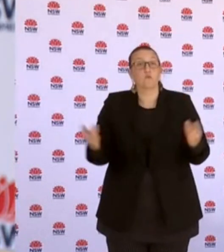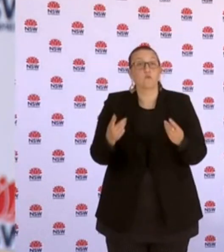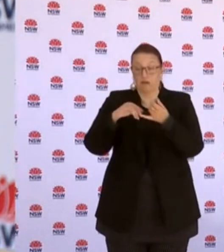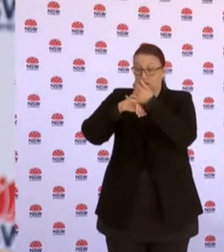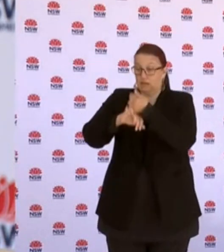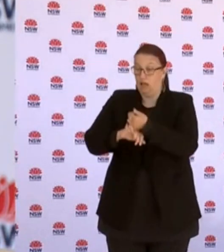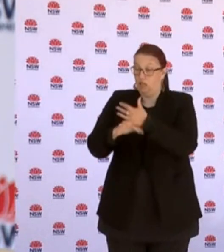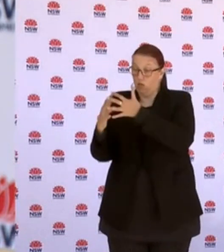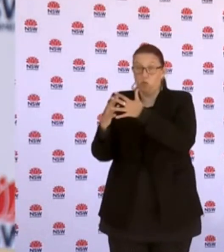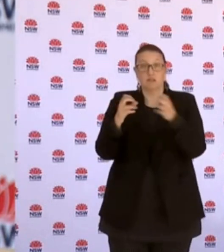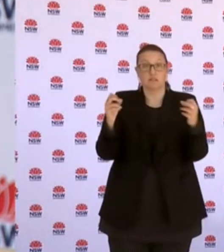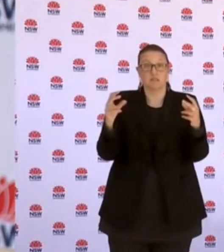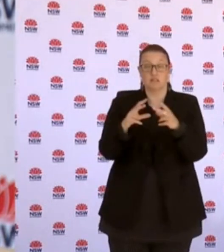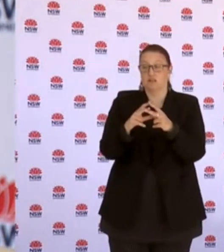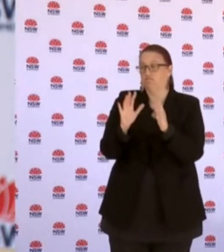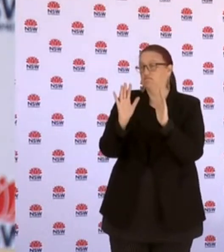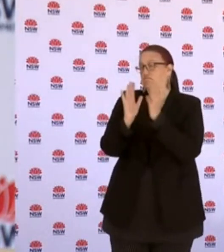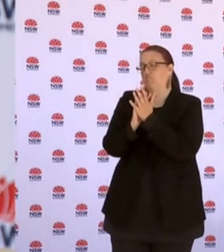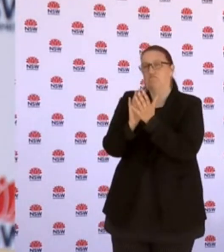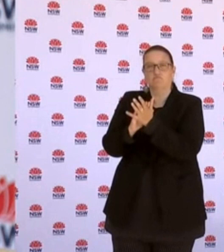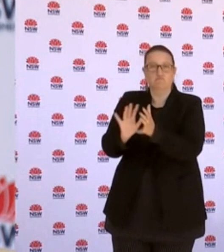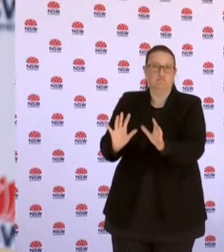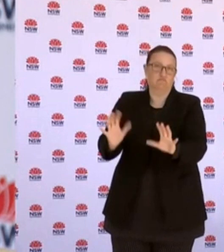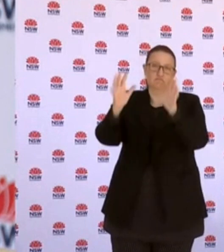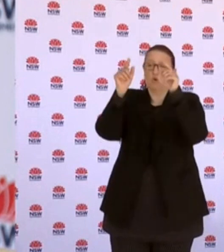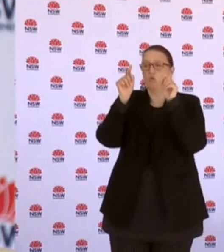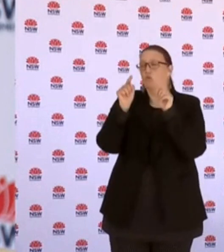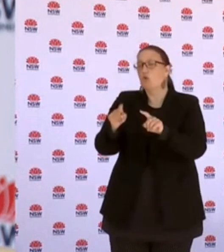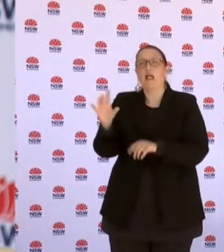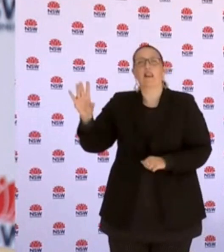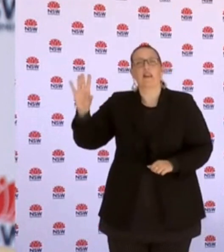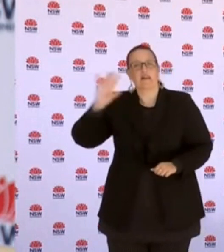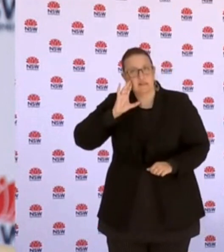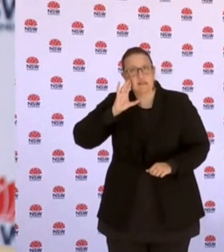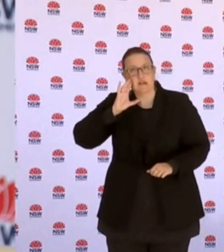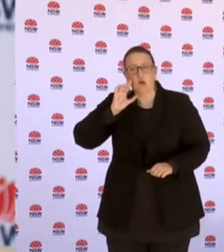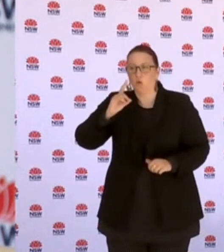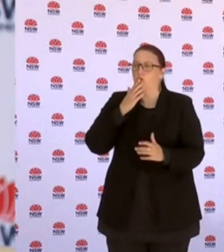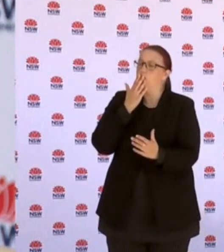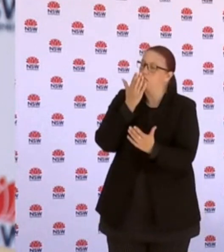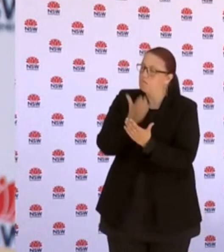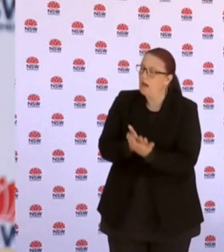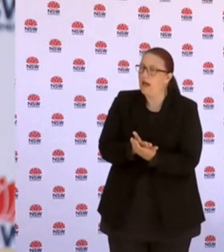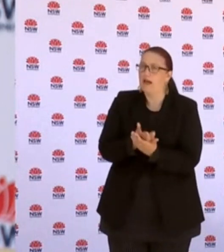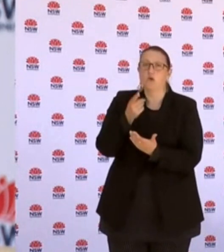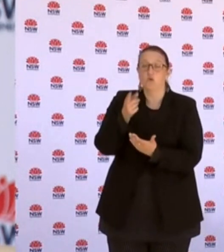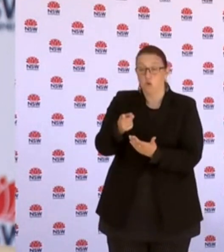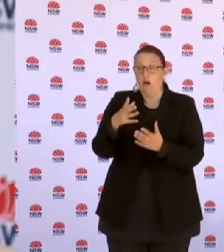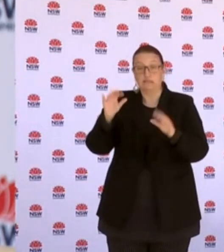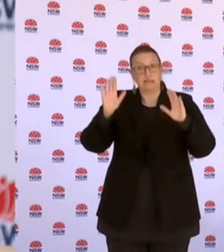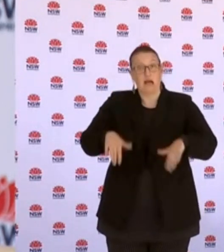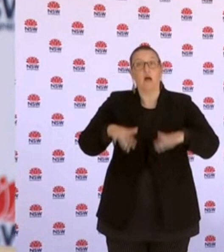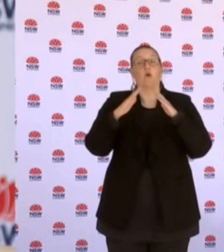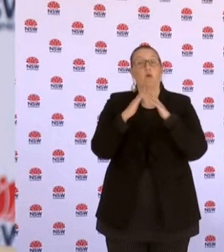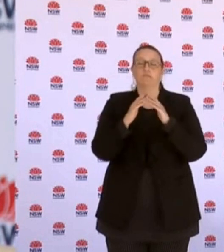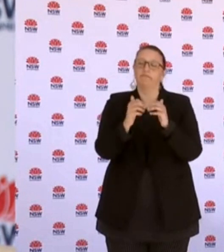their mobility. The data's starting to come through. We're so deeply grateful for that. We're deeply grateful for the high testing numbers. But